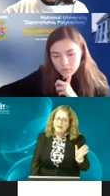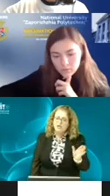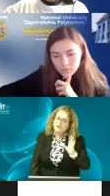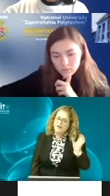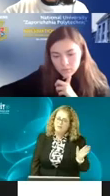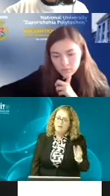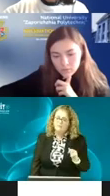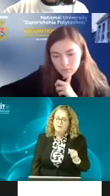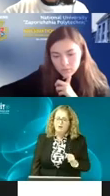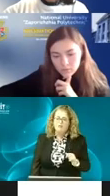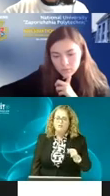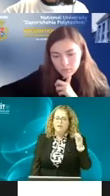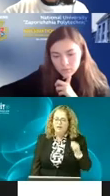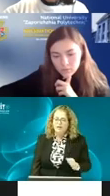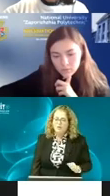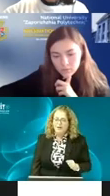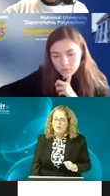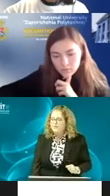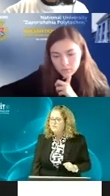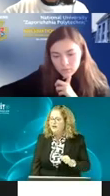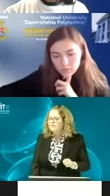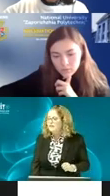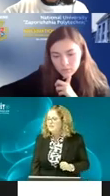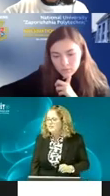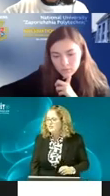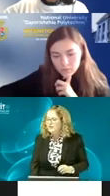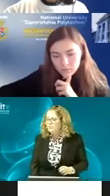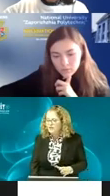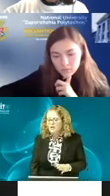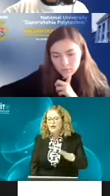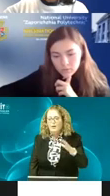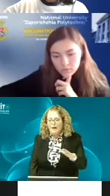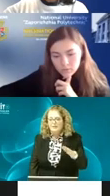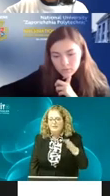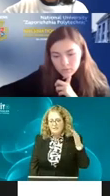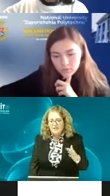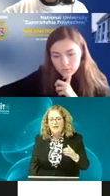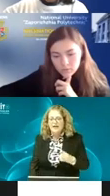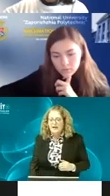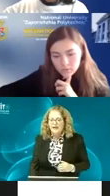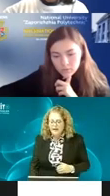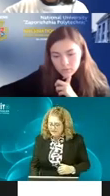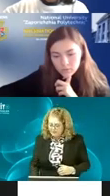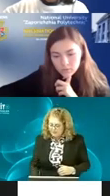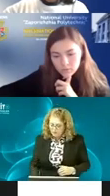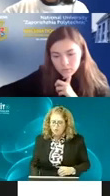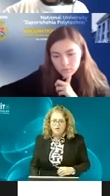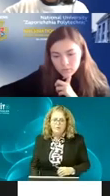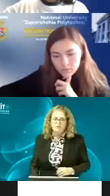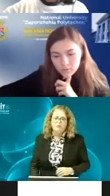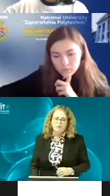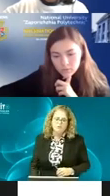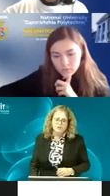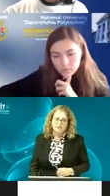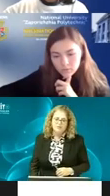a separate lecture that I would be happy to come for the 125-year celebration. But still something to talk